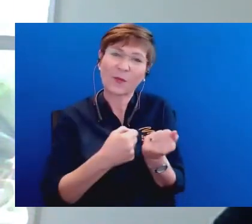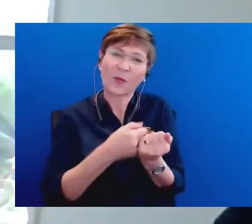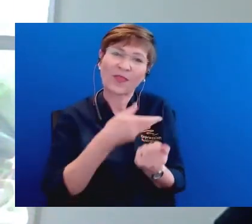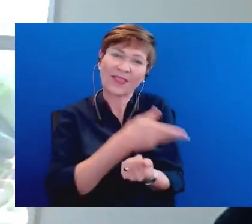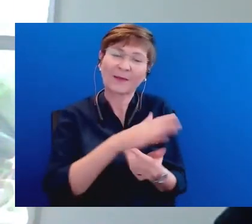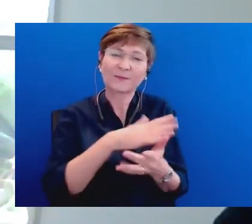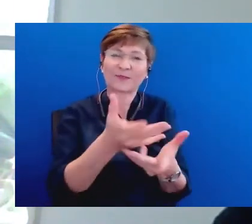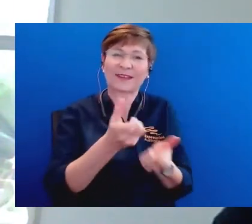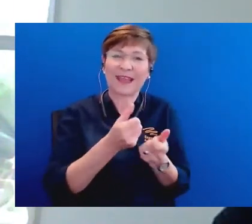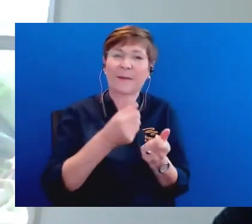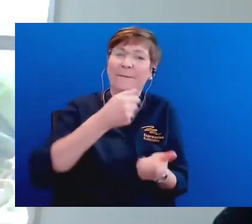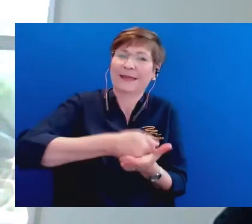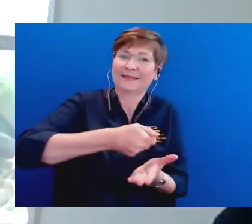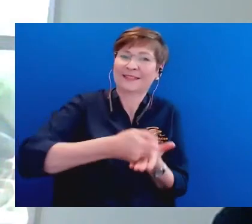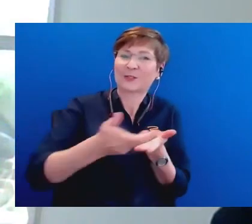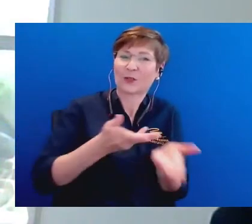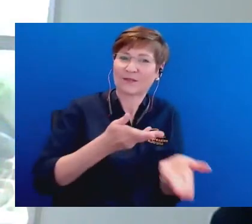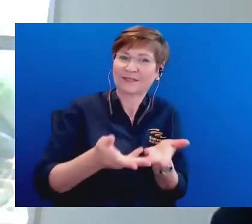services.